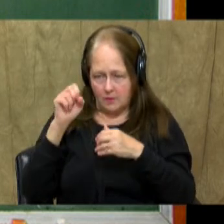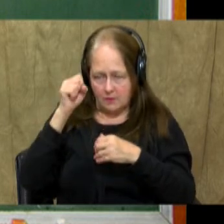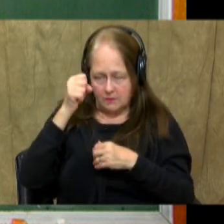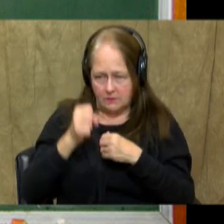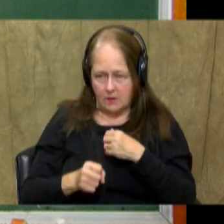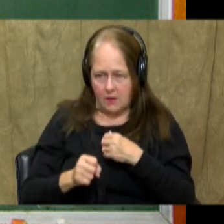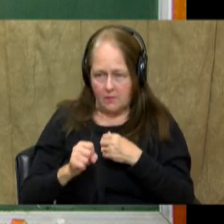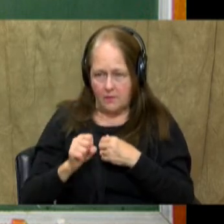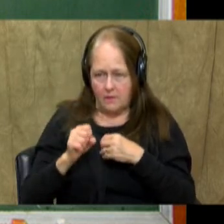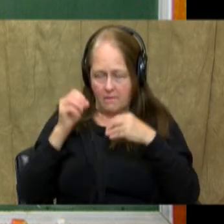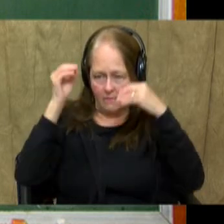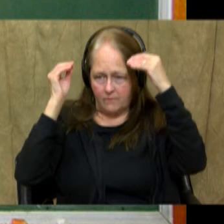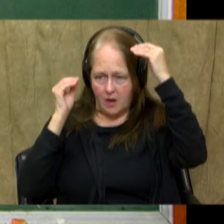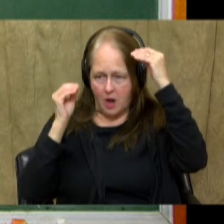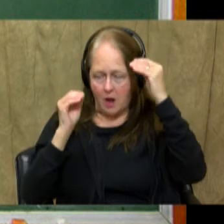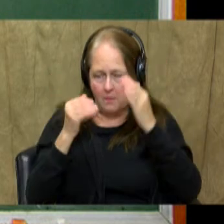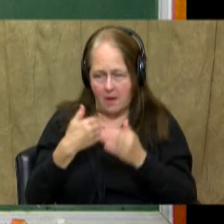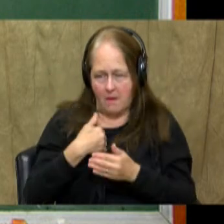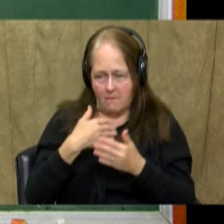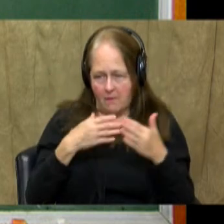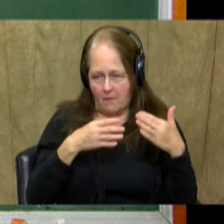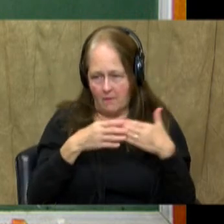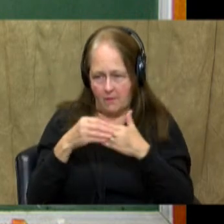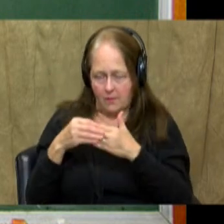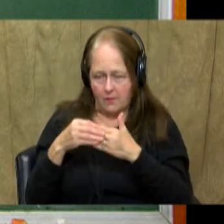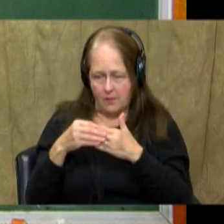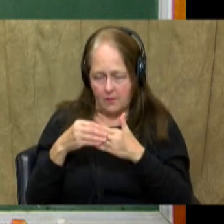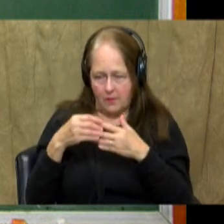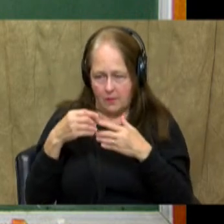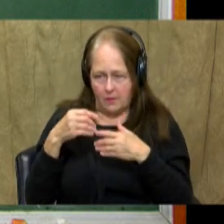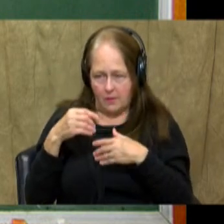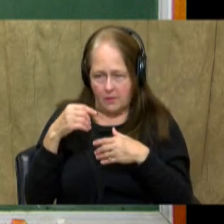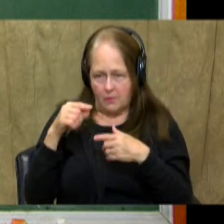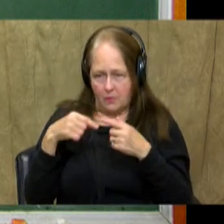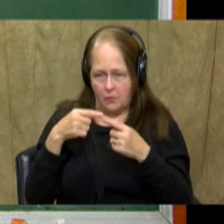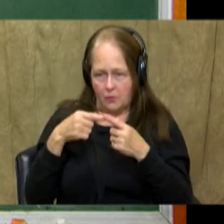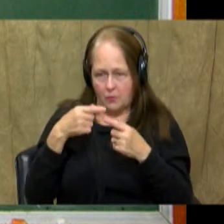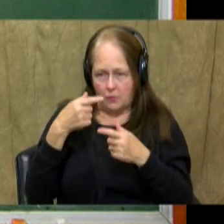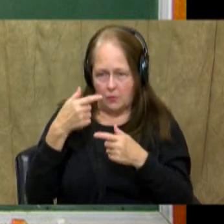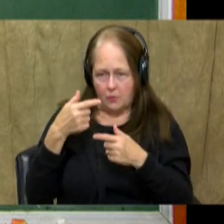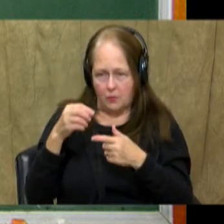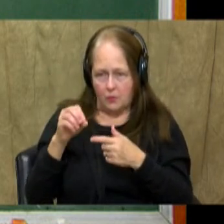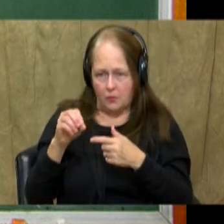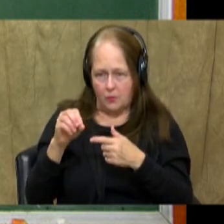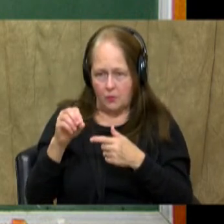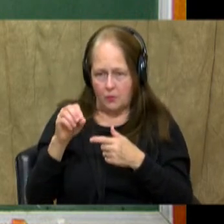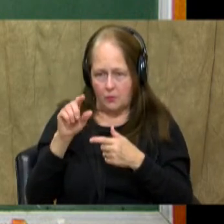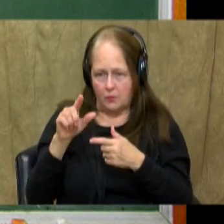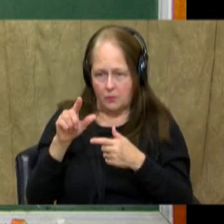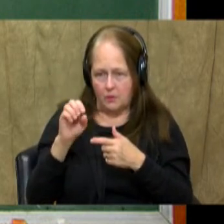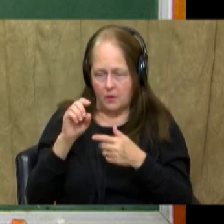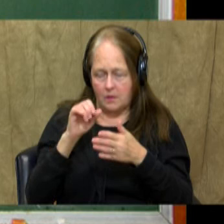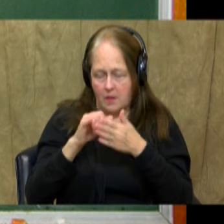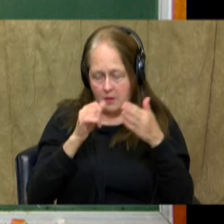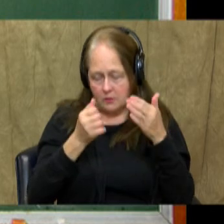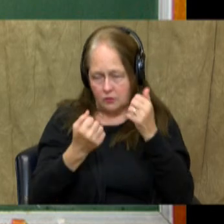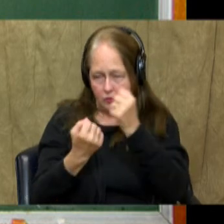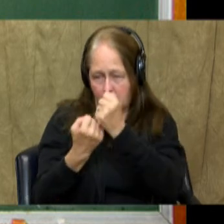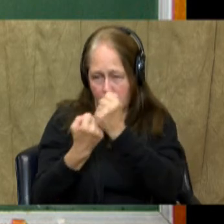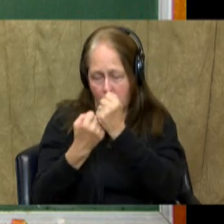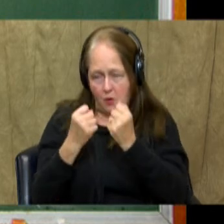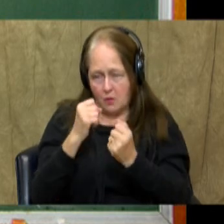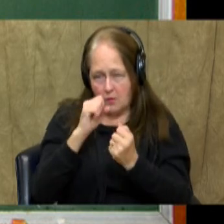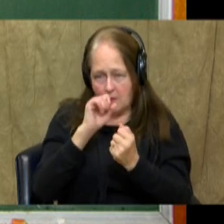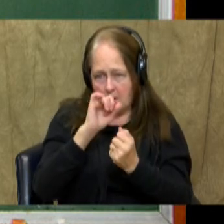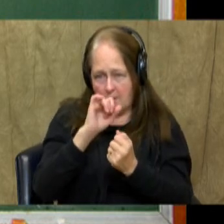a Western-style government led by Ngo Dinh Diem. And the United States threw their support behind South